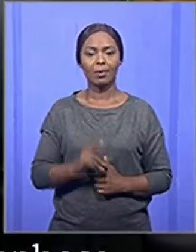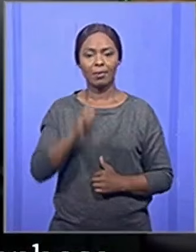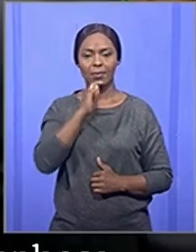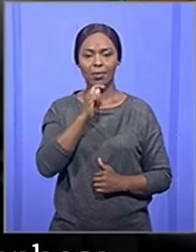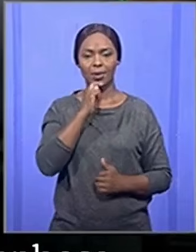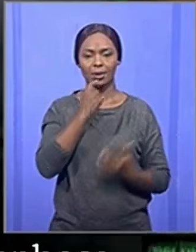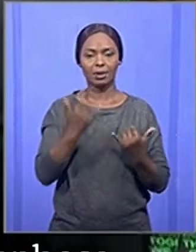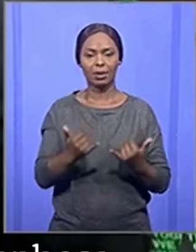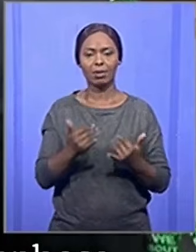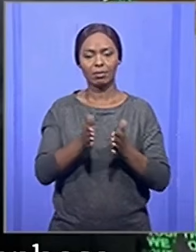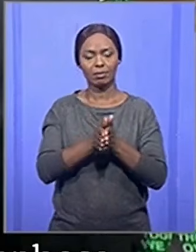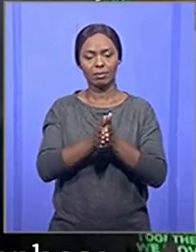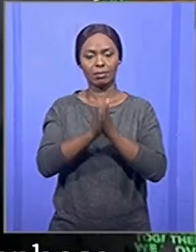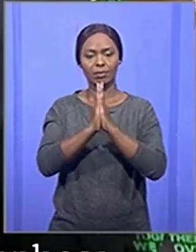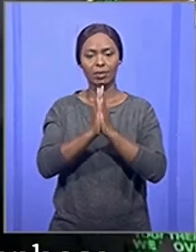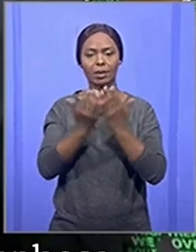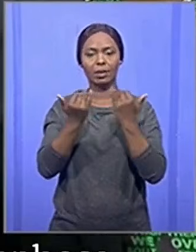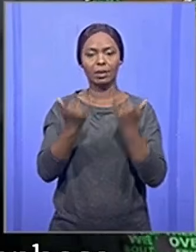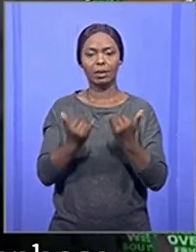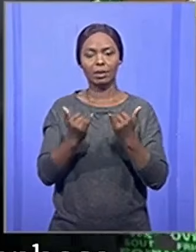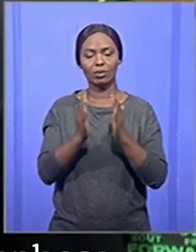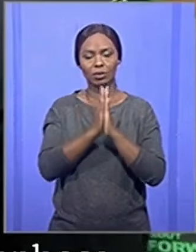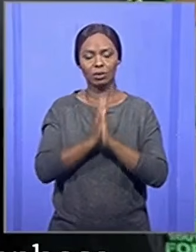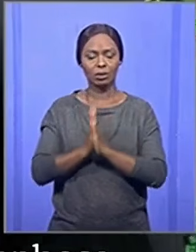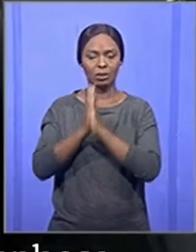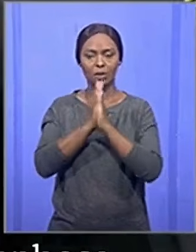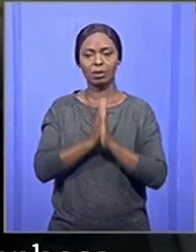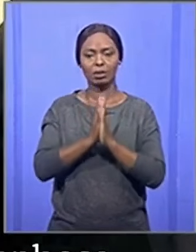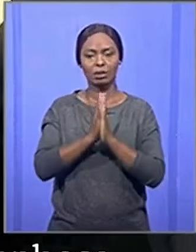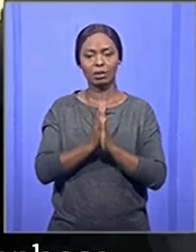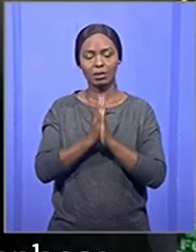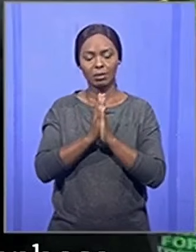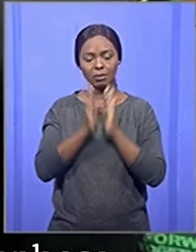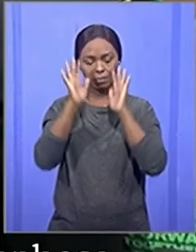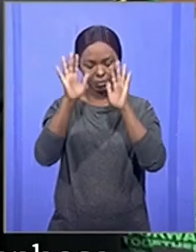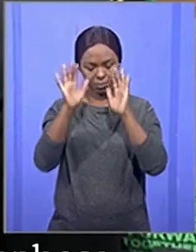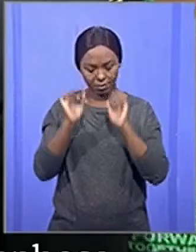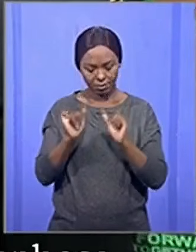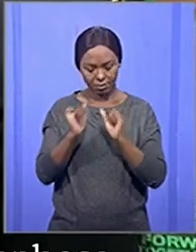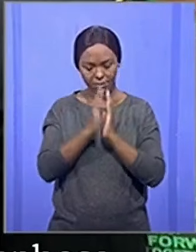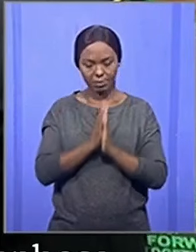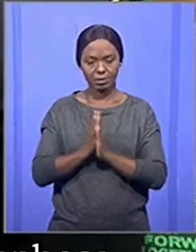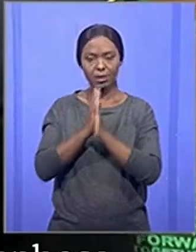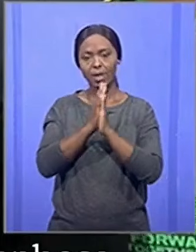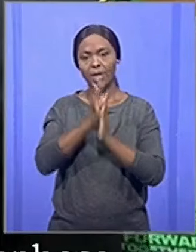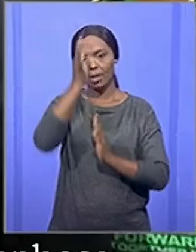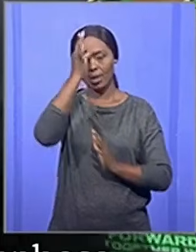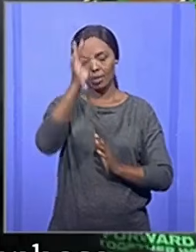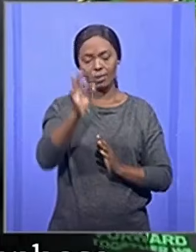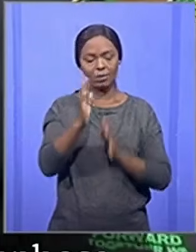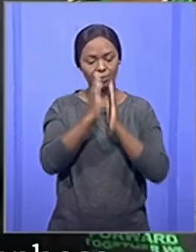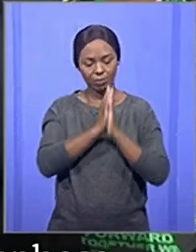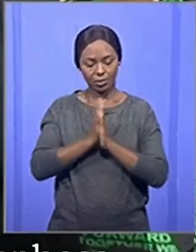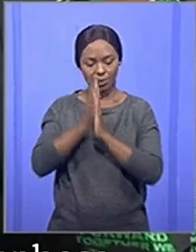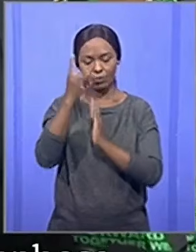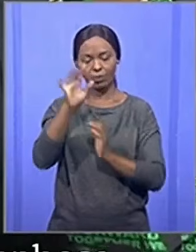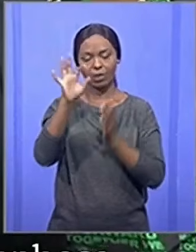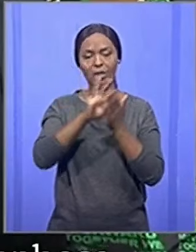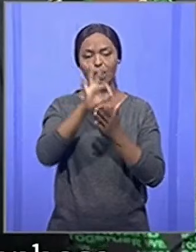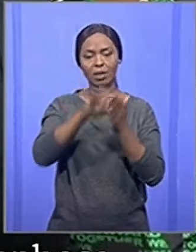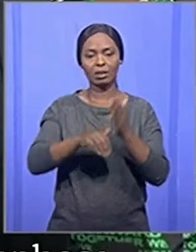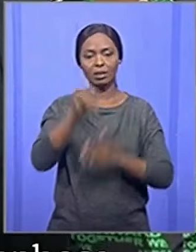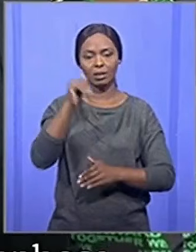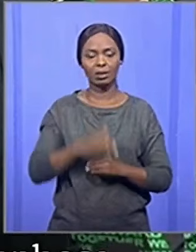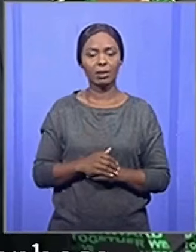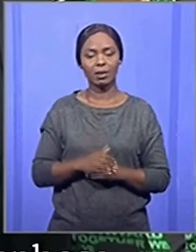we've been asking the church to pray for the government, to pray for the elections as well, and also